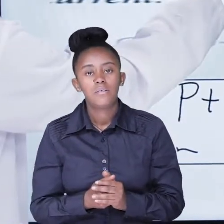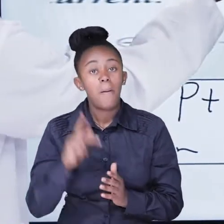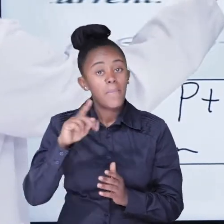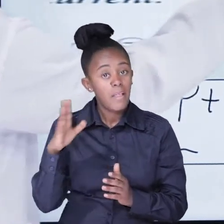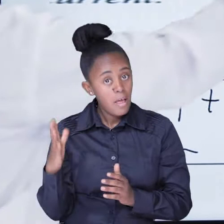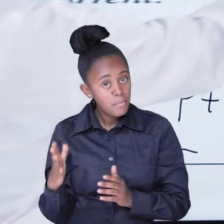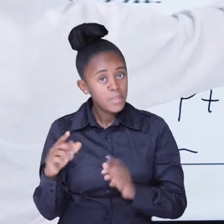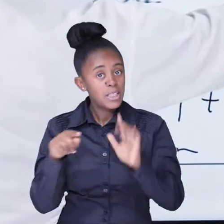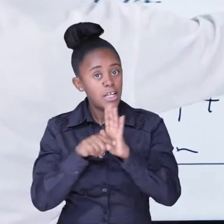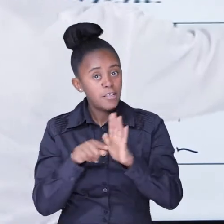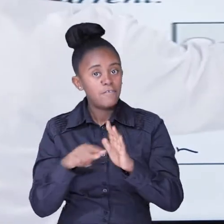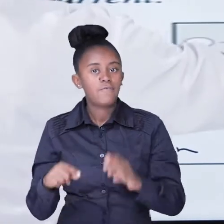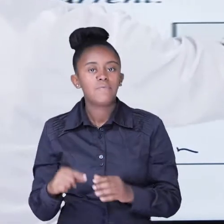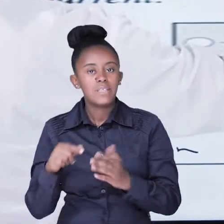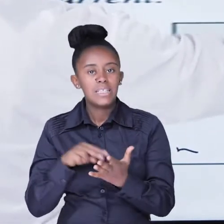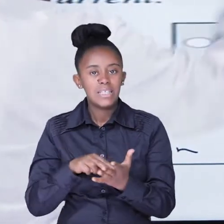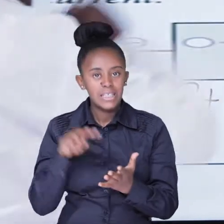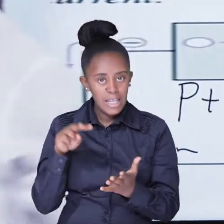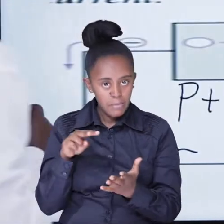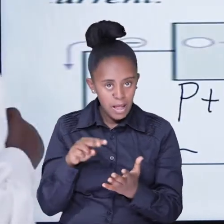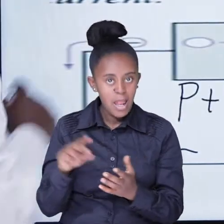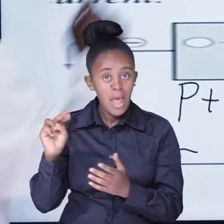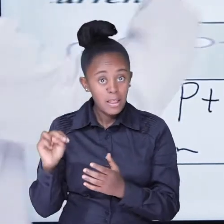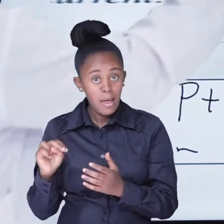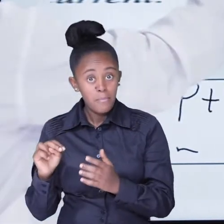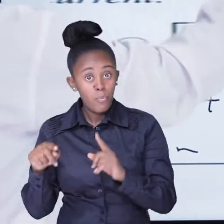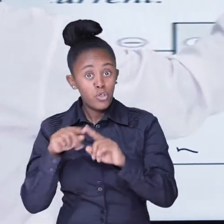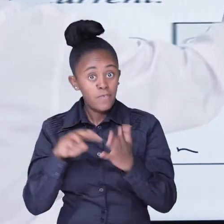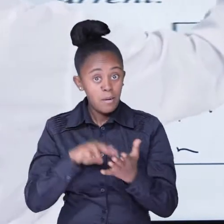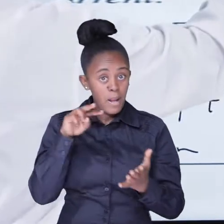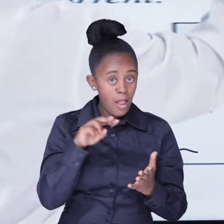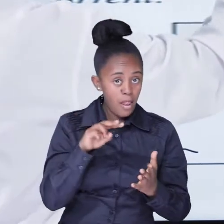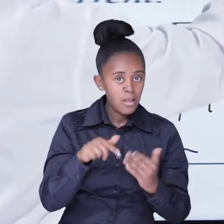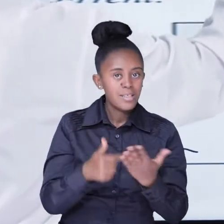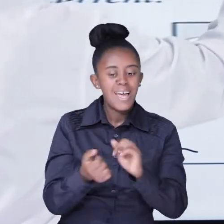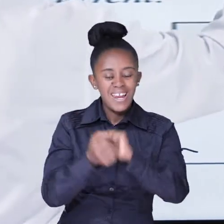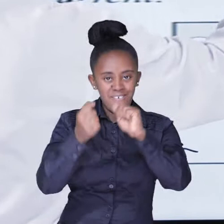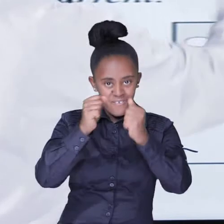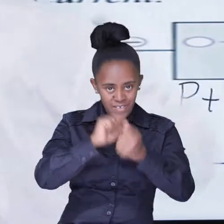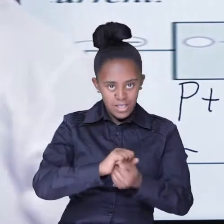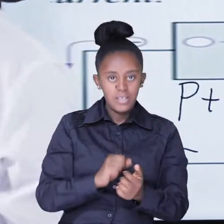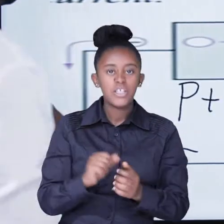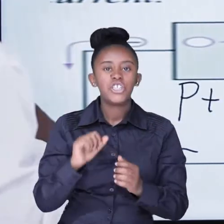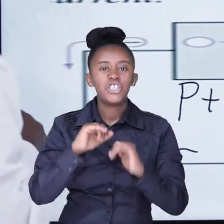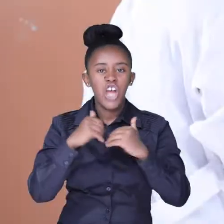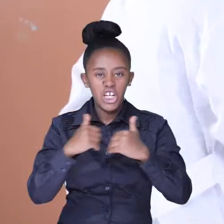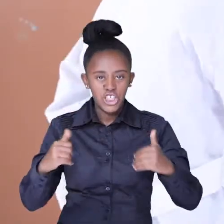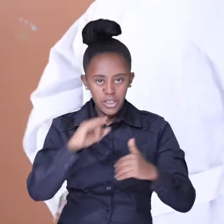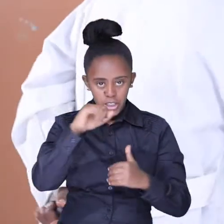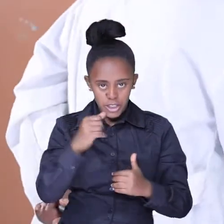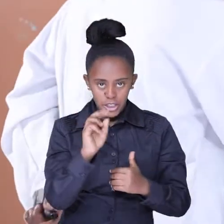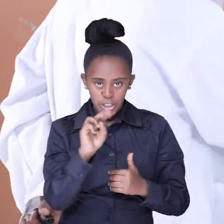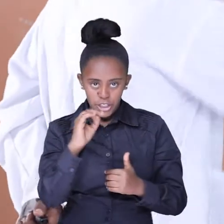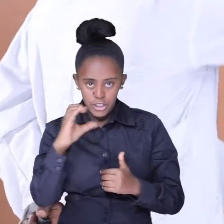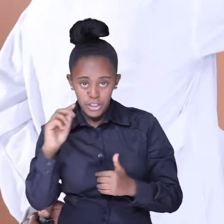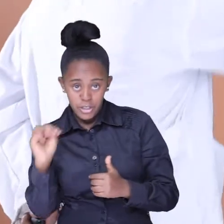terminal and N type is connected to the positive terminal. In this case, reverse bias junction. When